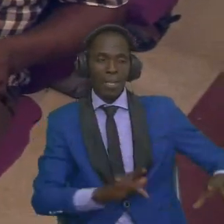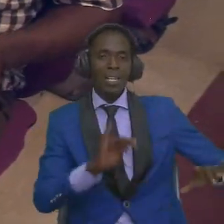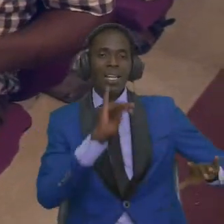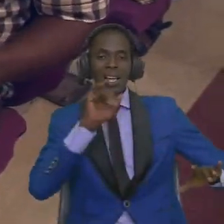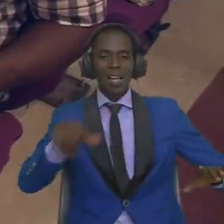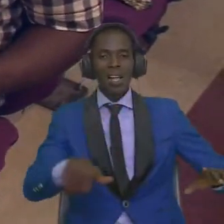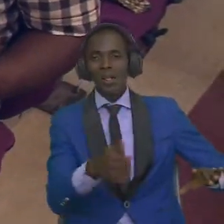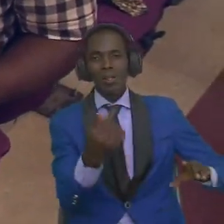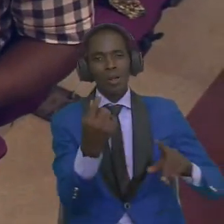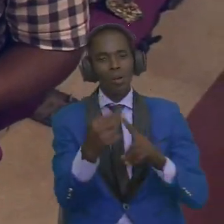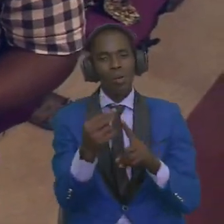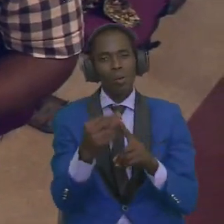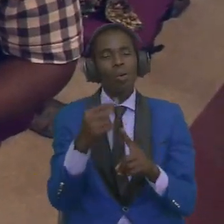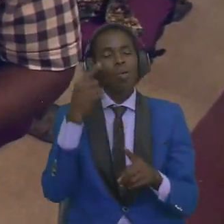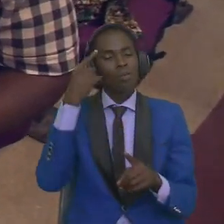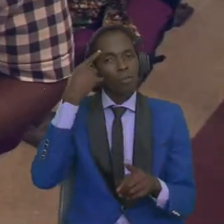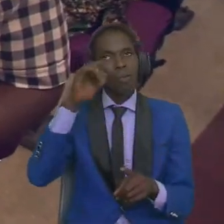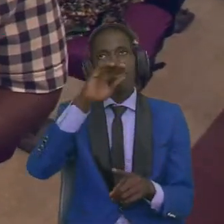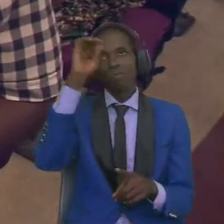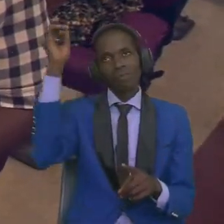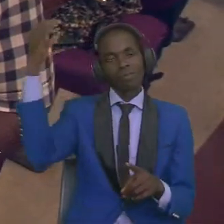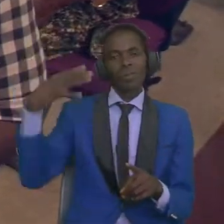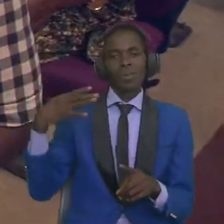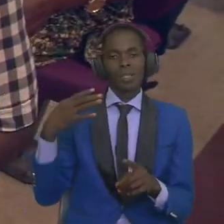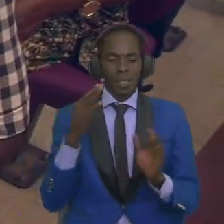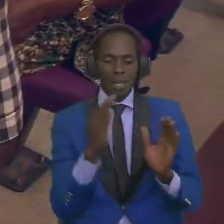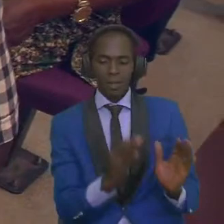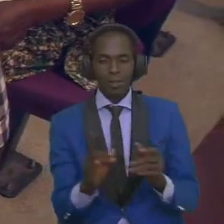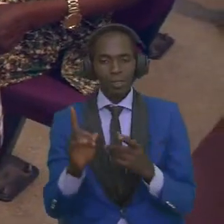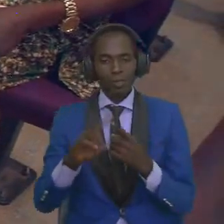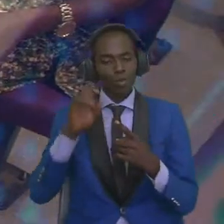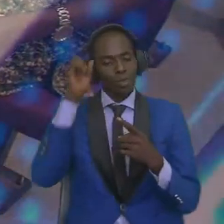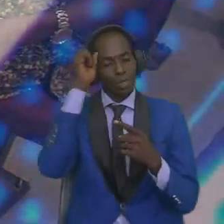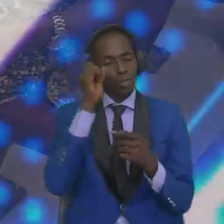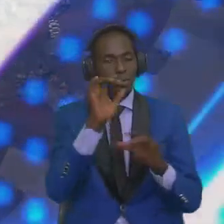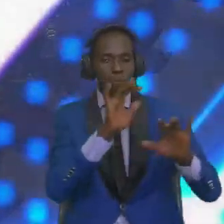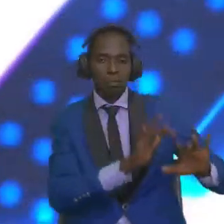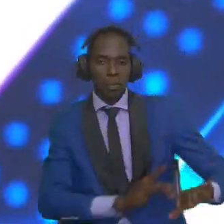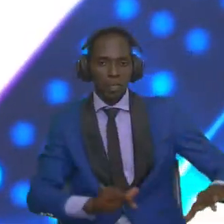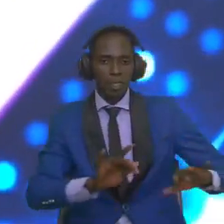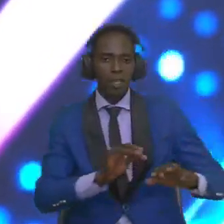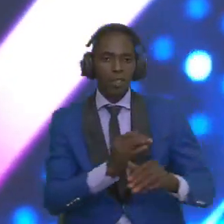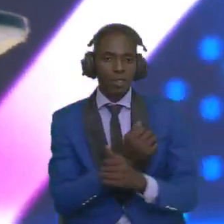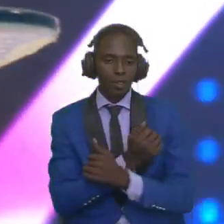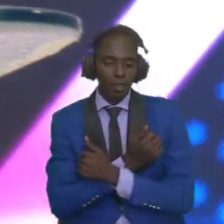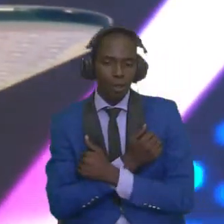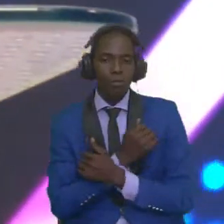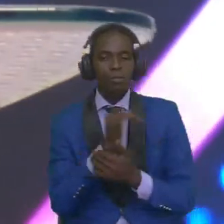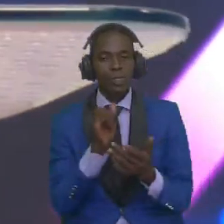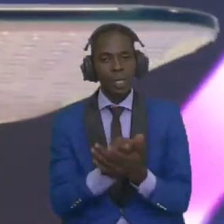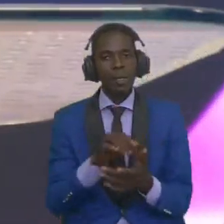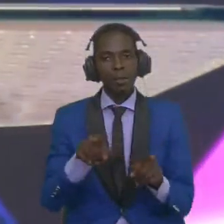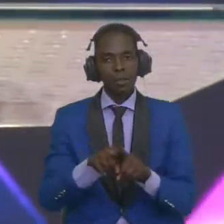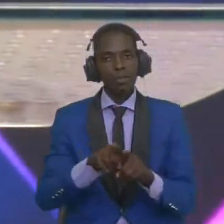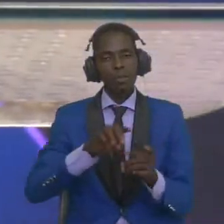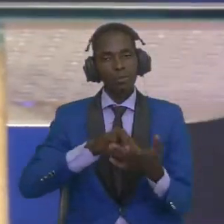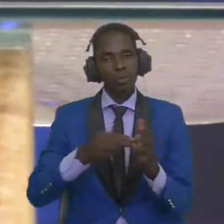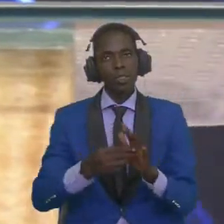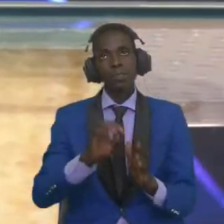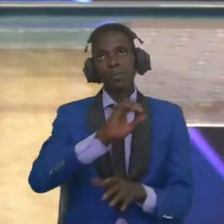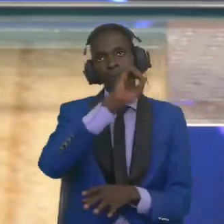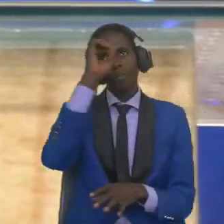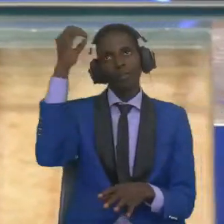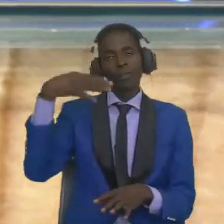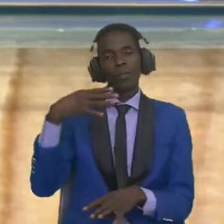According to his compassion, according to his love, according to his mercy, he saved us by the washing